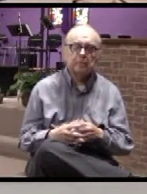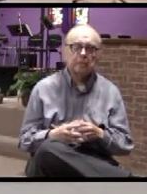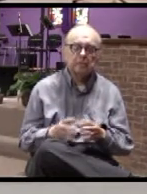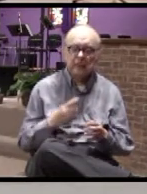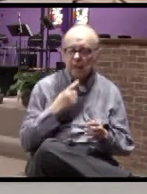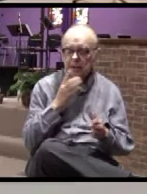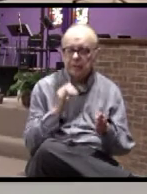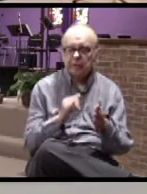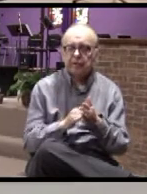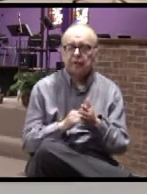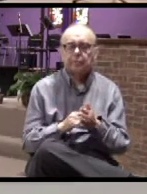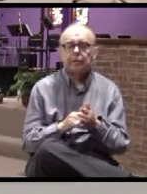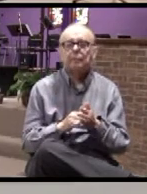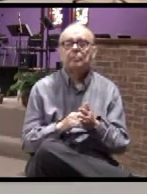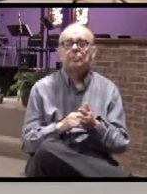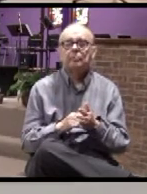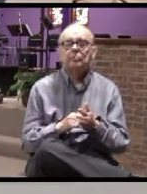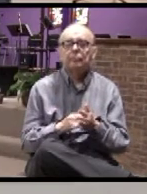says this.